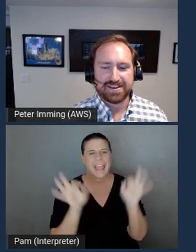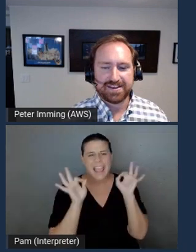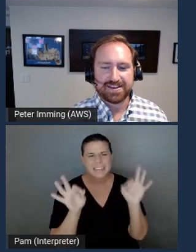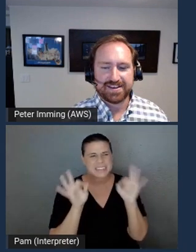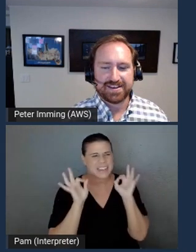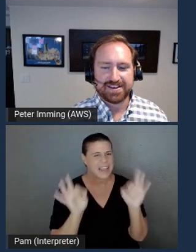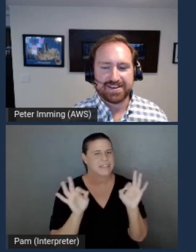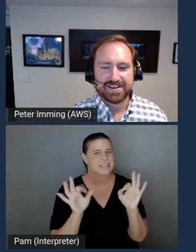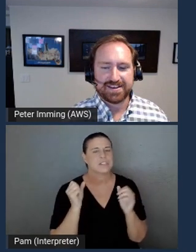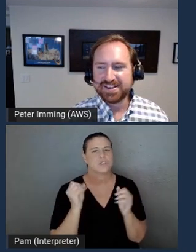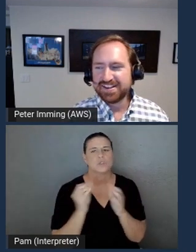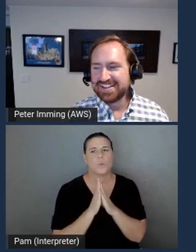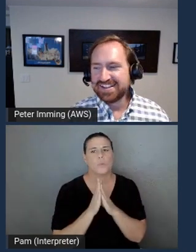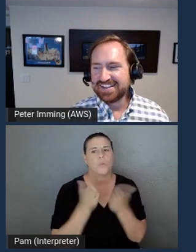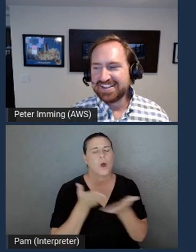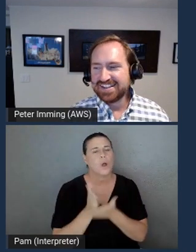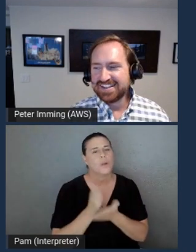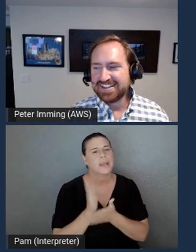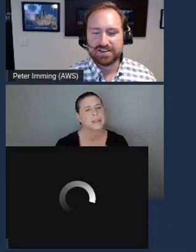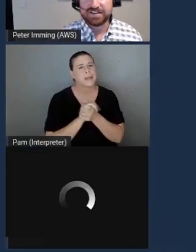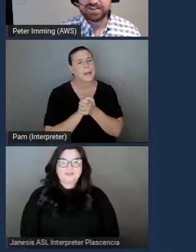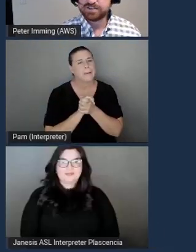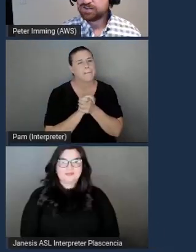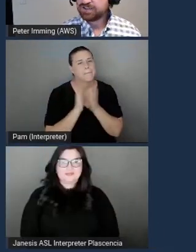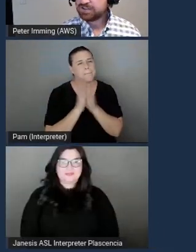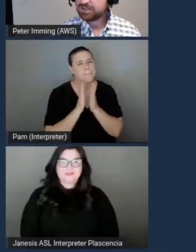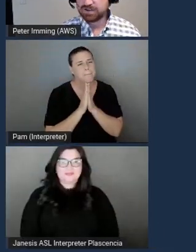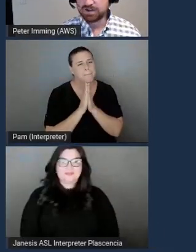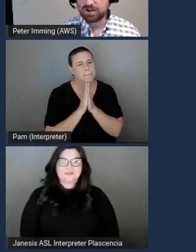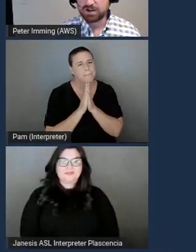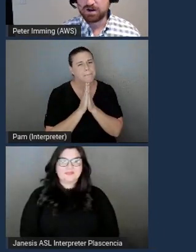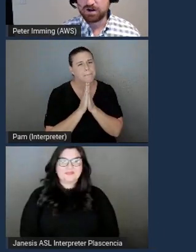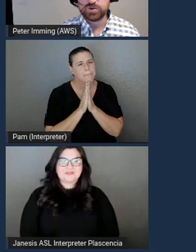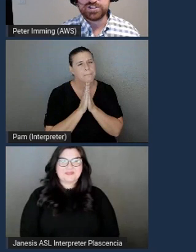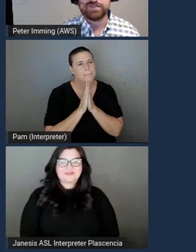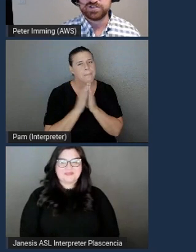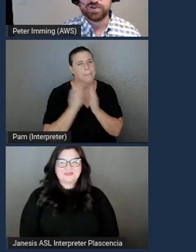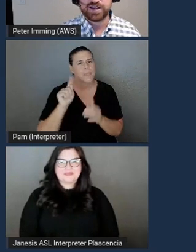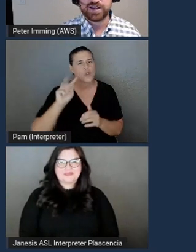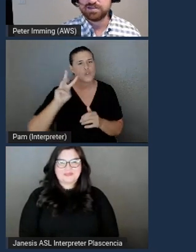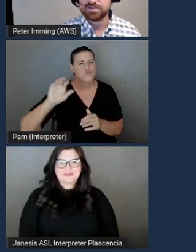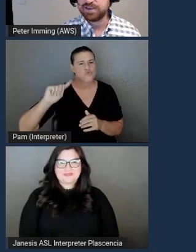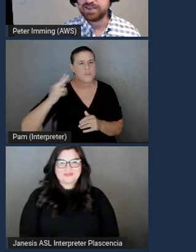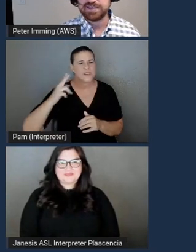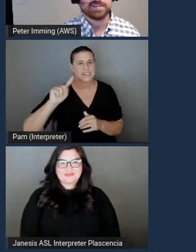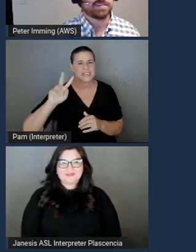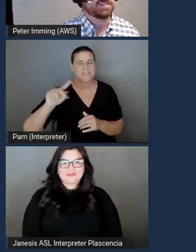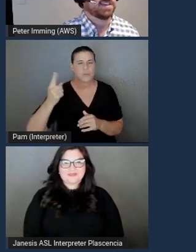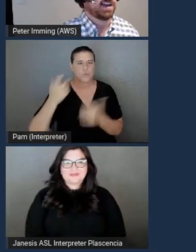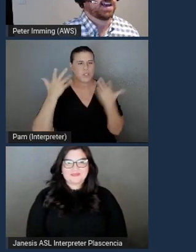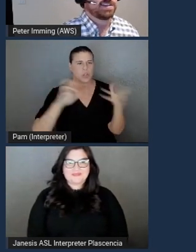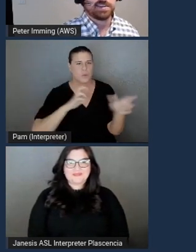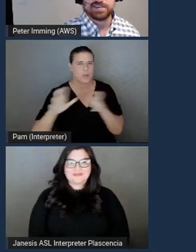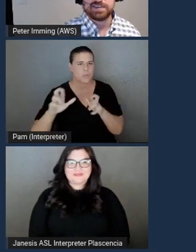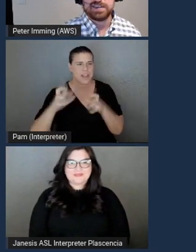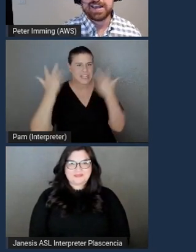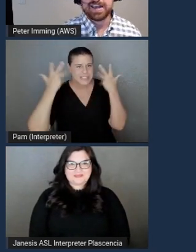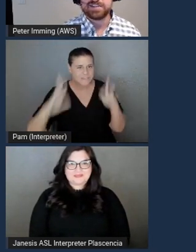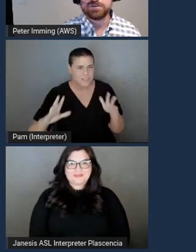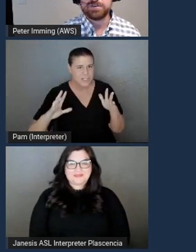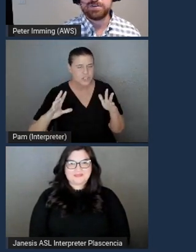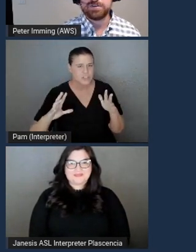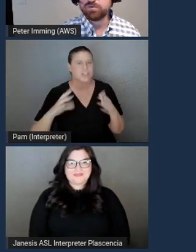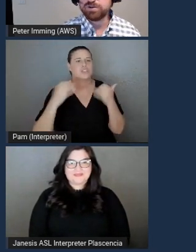excellent. So all right. Let me just bring in our Twitch TV one is ready. He is